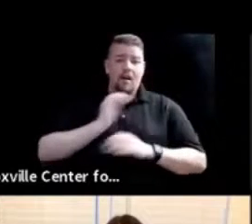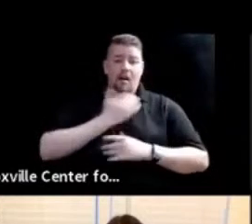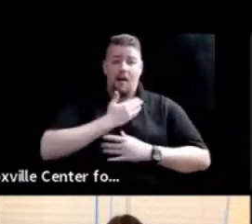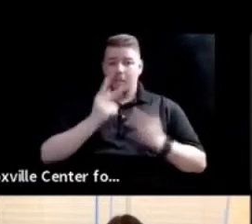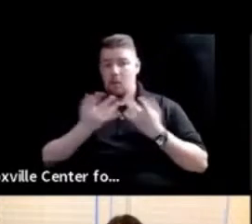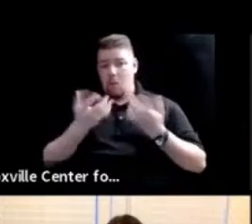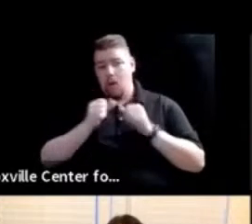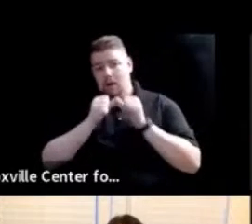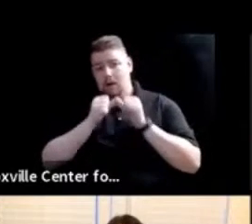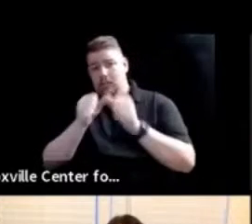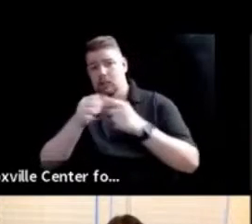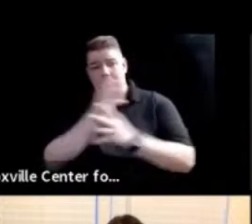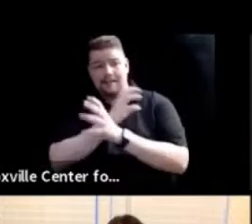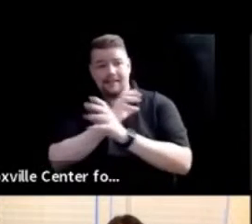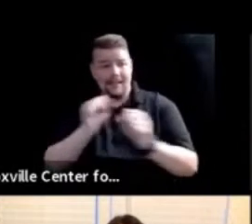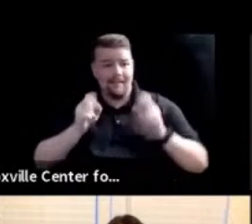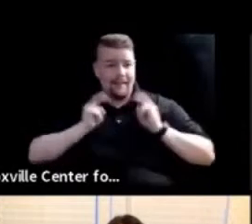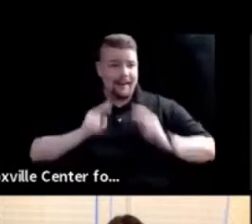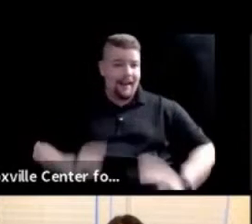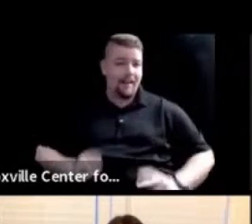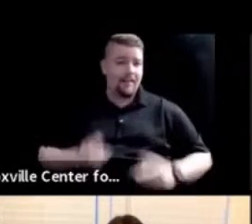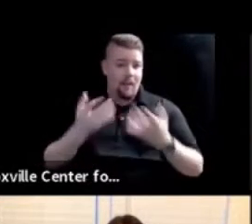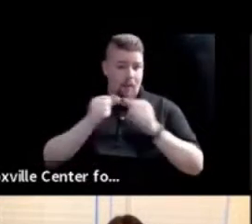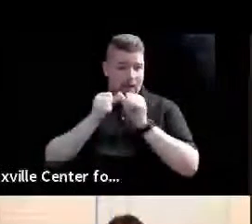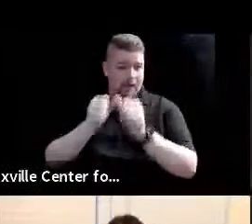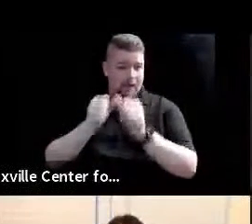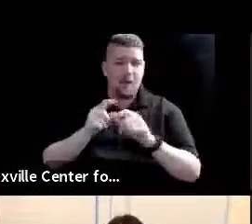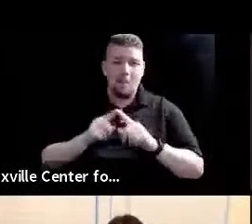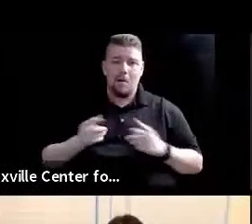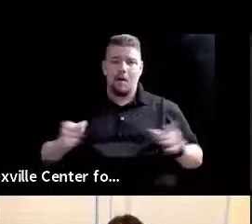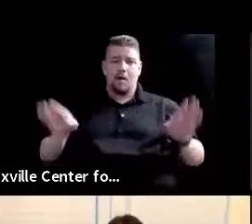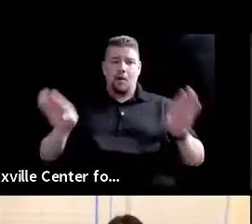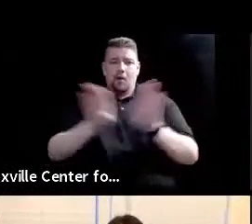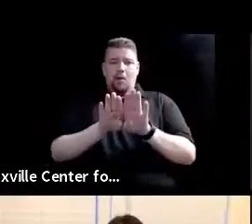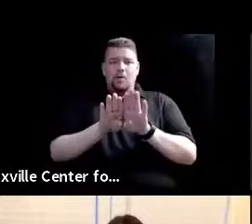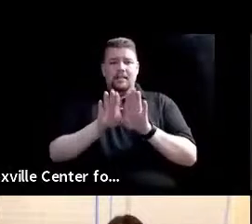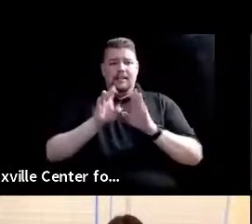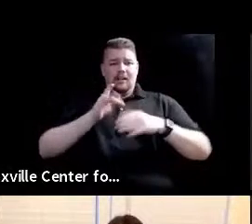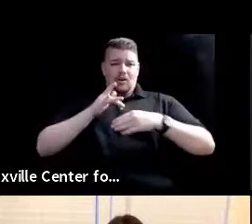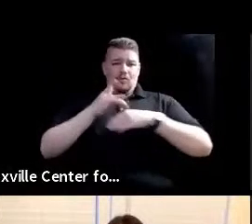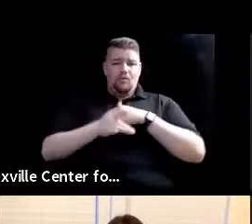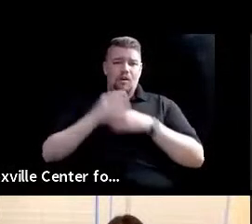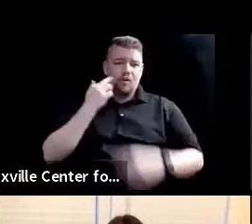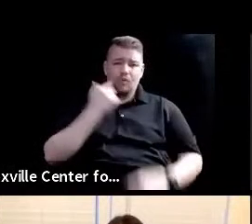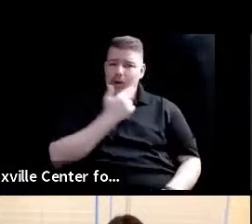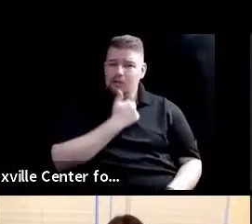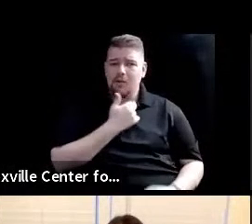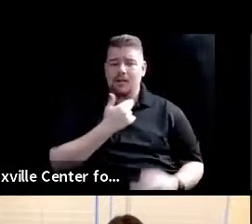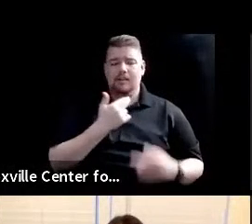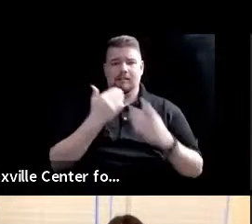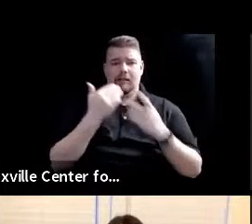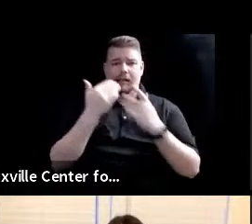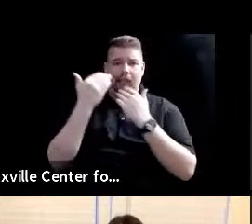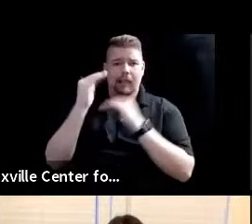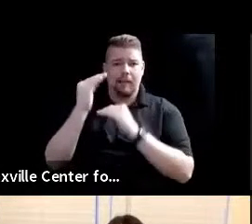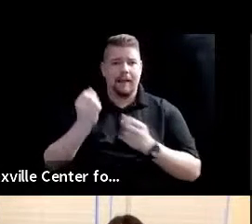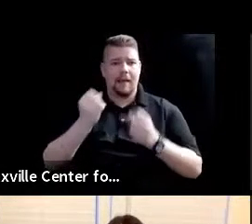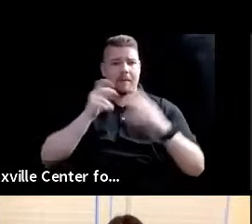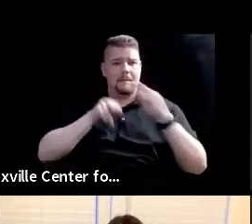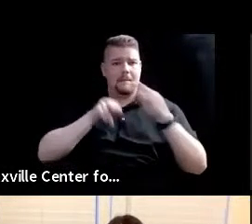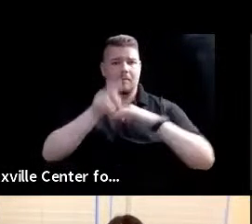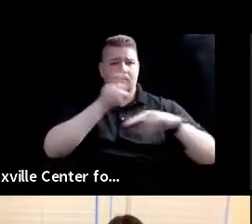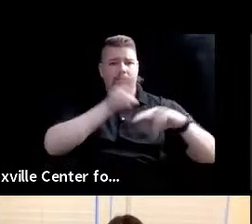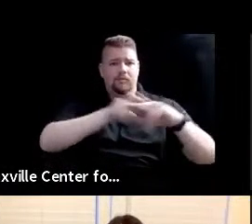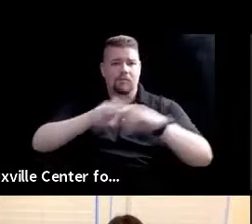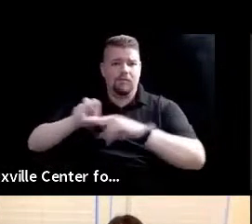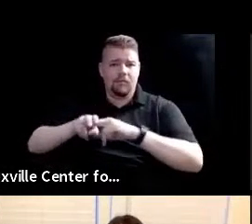and healthy, but closing the restaurants earlier, limiting our seating.